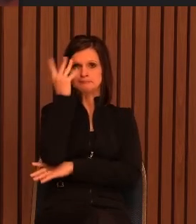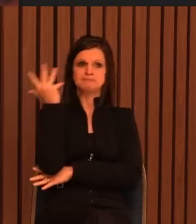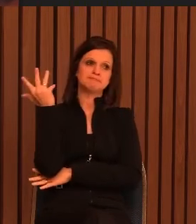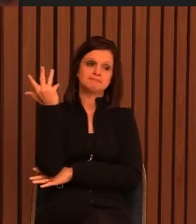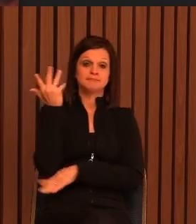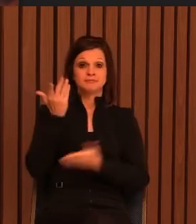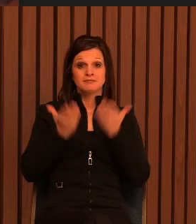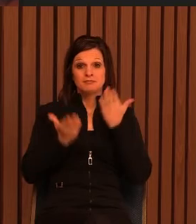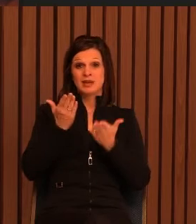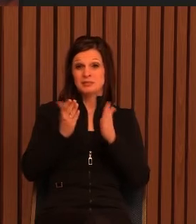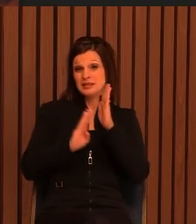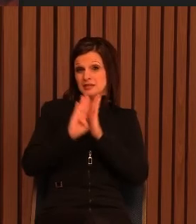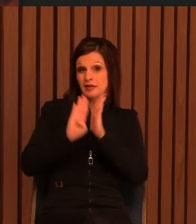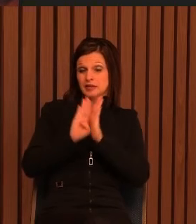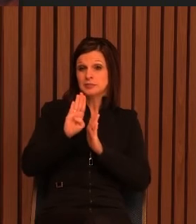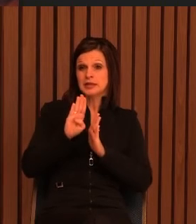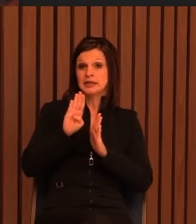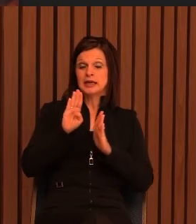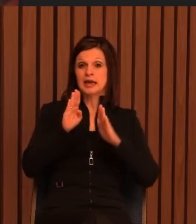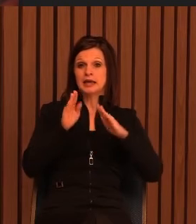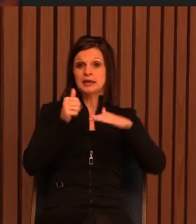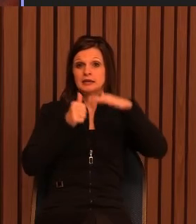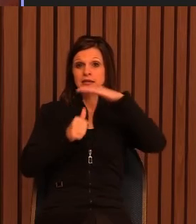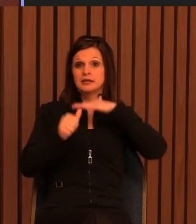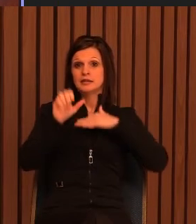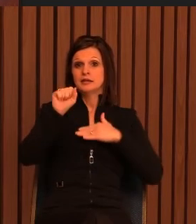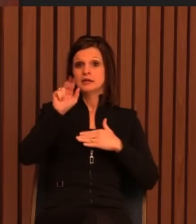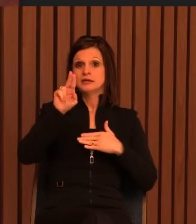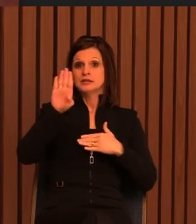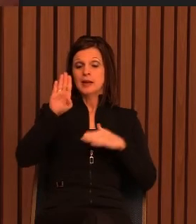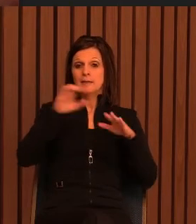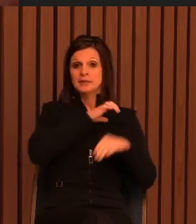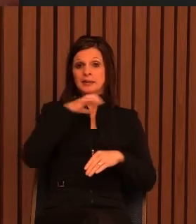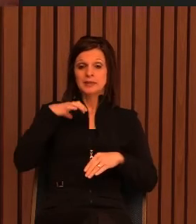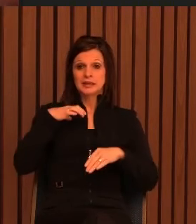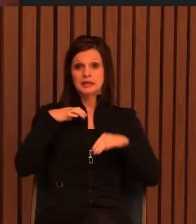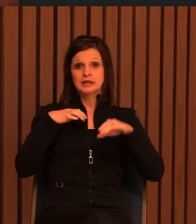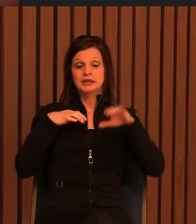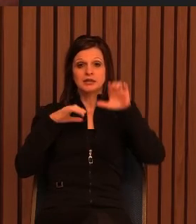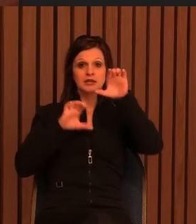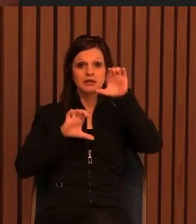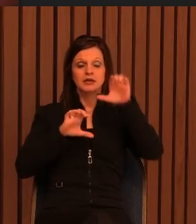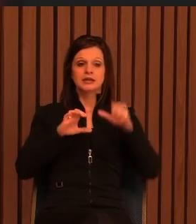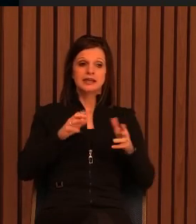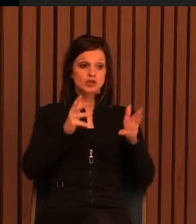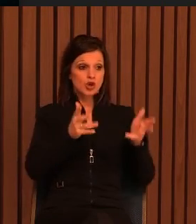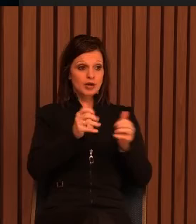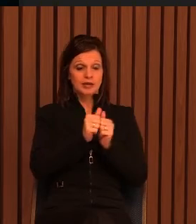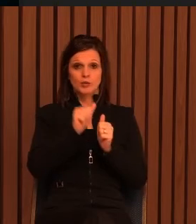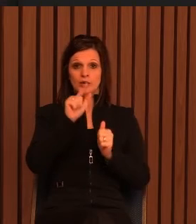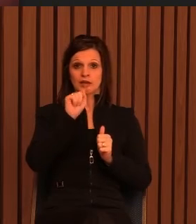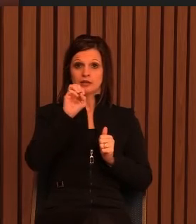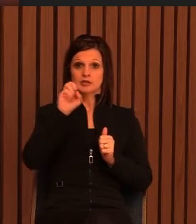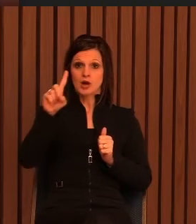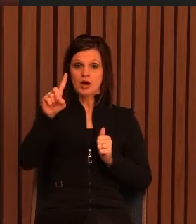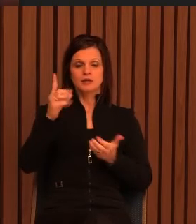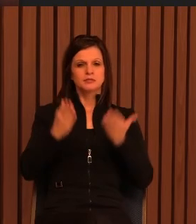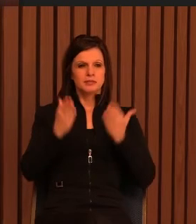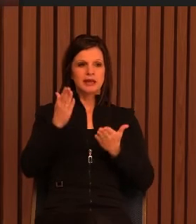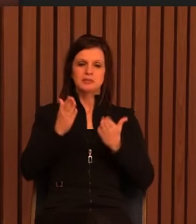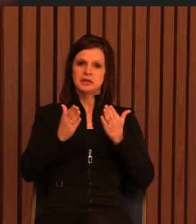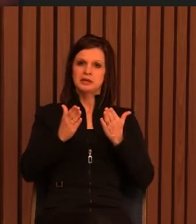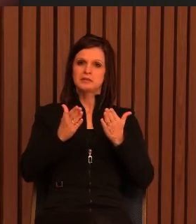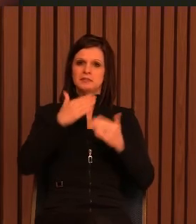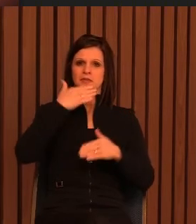creating a subcommittee that, and just talking with Todd, that seems to be the most efficient way for us to be able to give